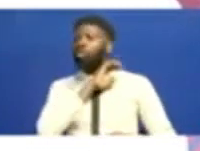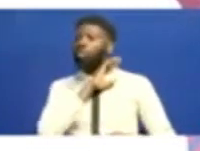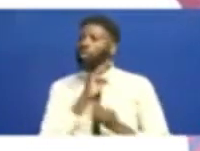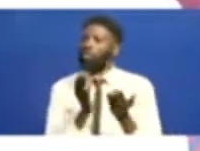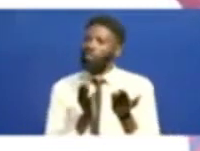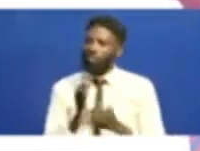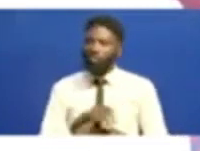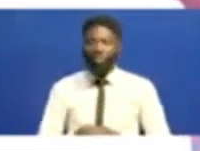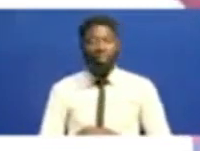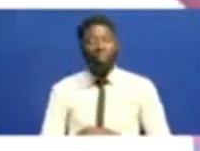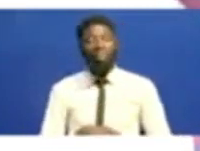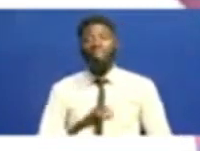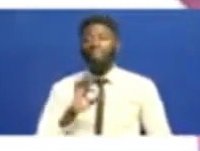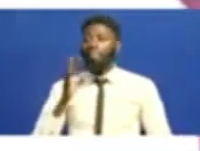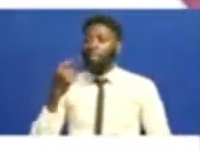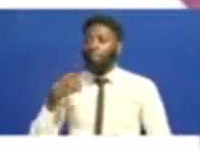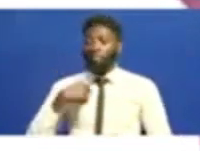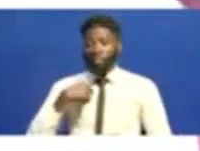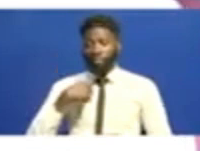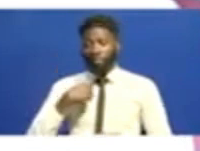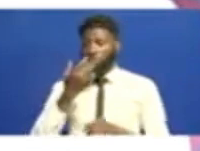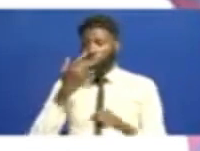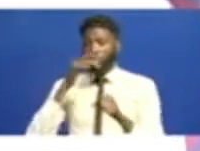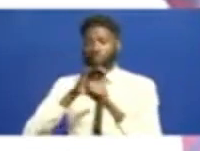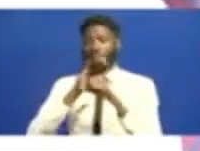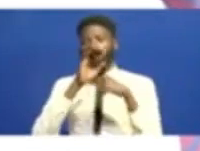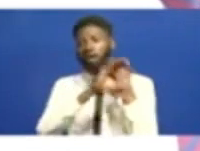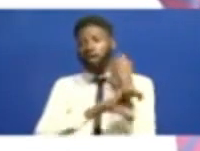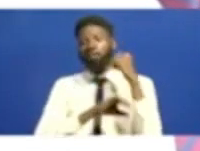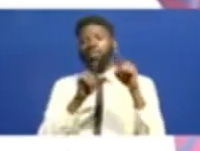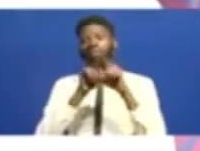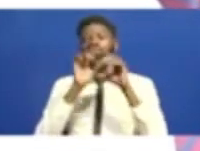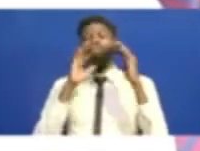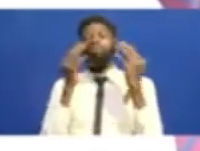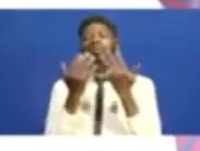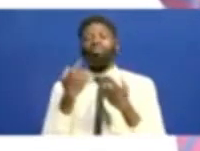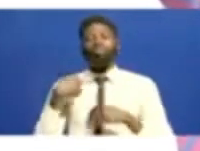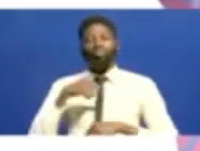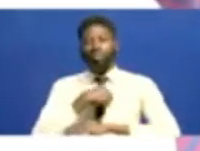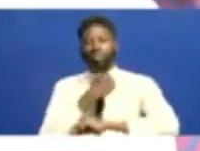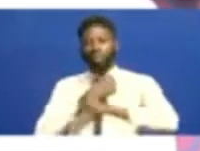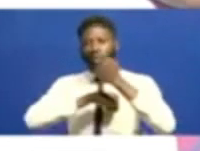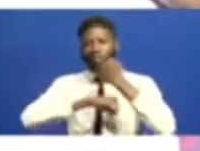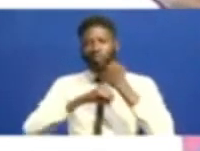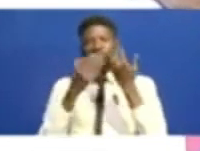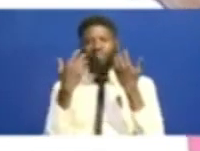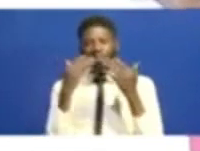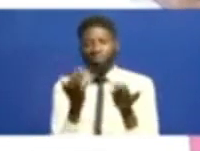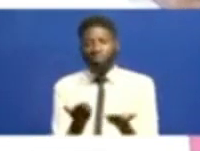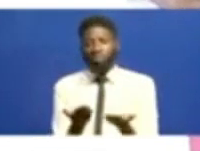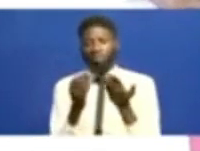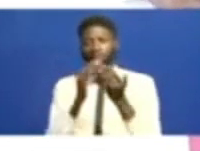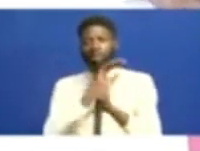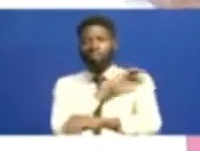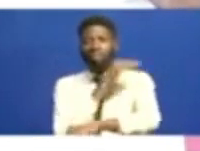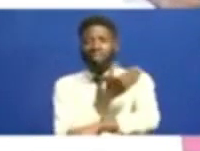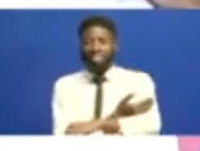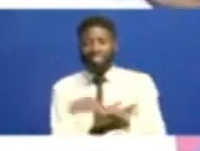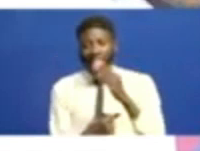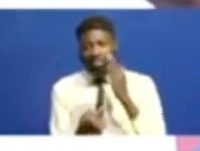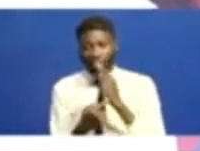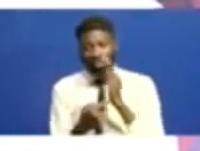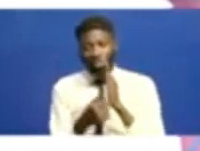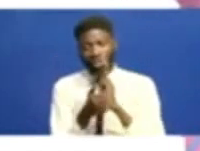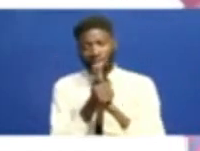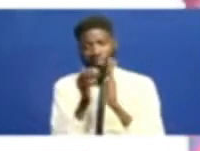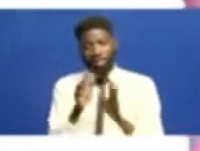that the world that we have taken measures to enhance capacity of technical experts in the engineering department